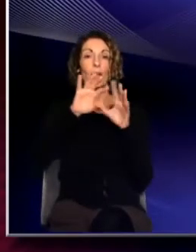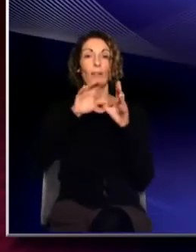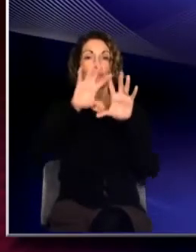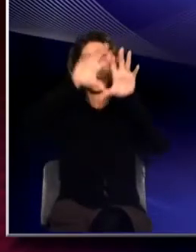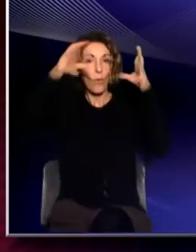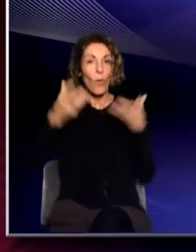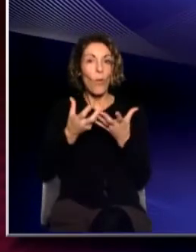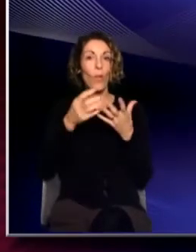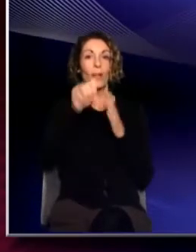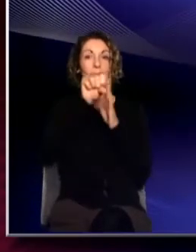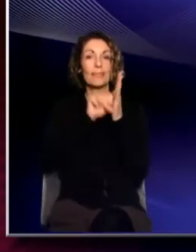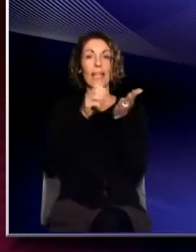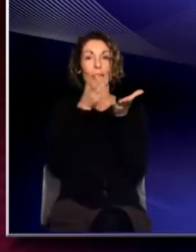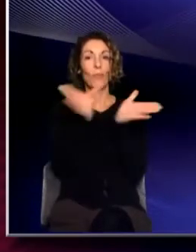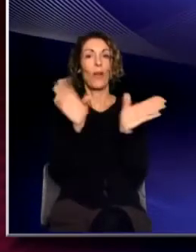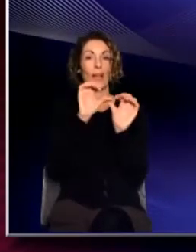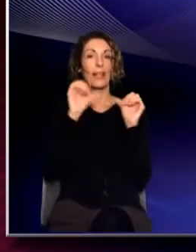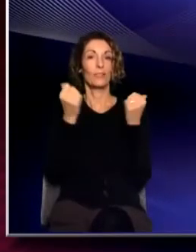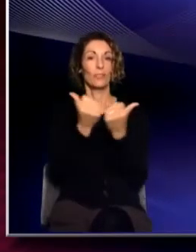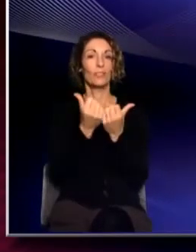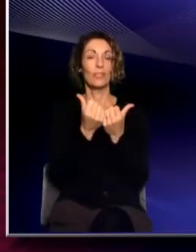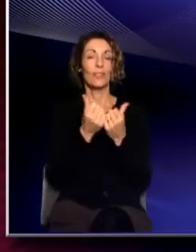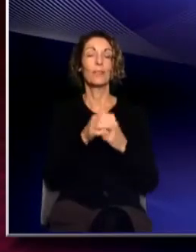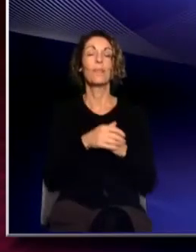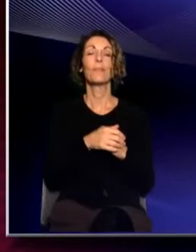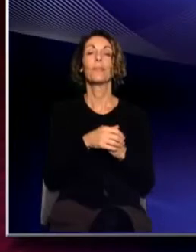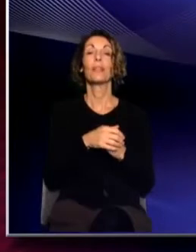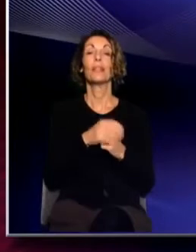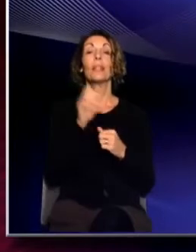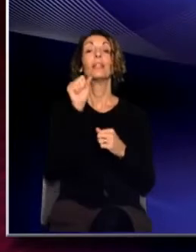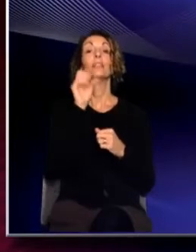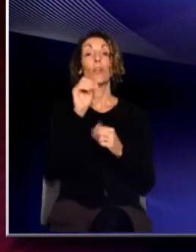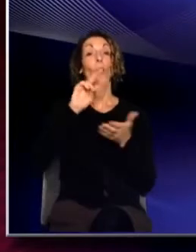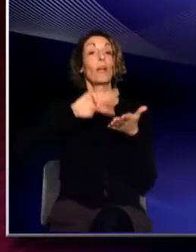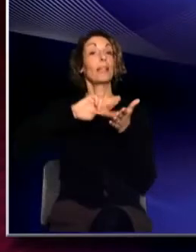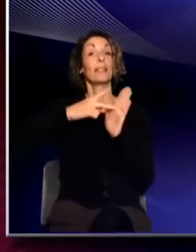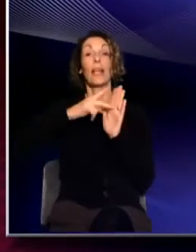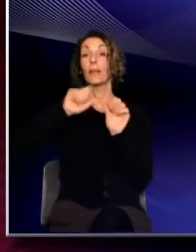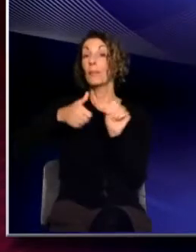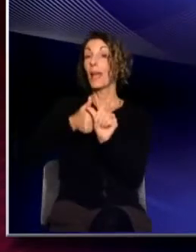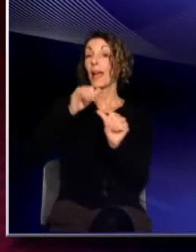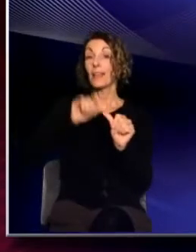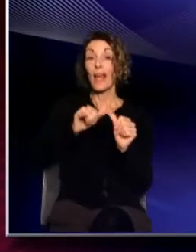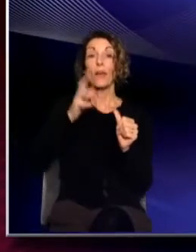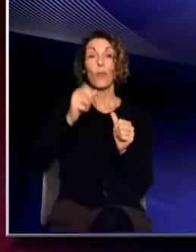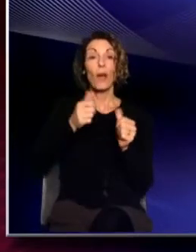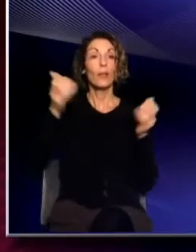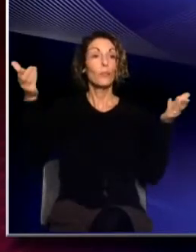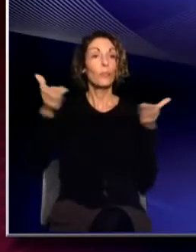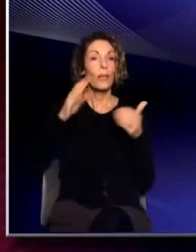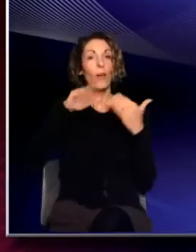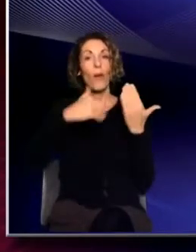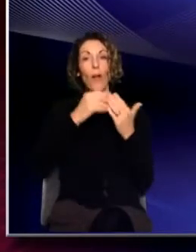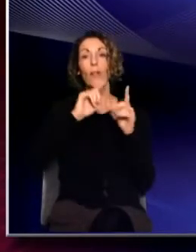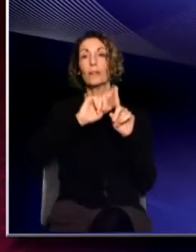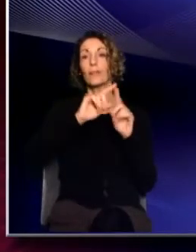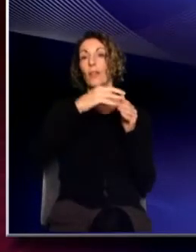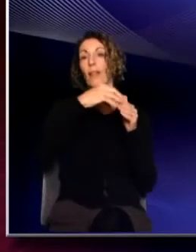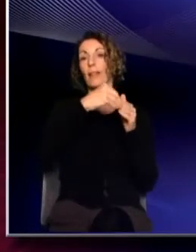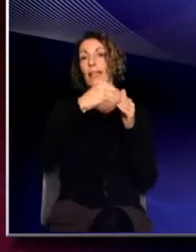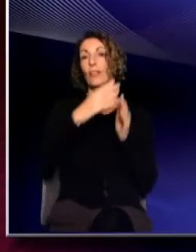statewide agency. So the intent is to bring in all of the leaders from the different